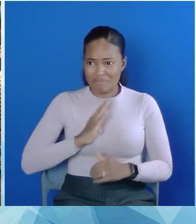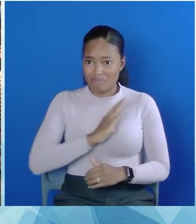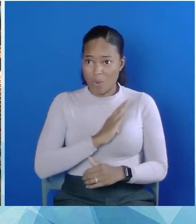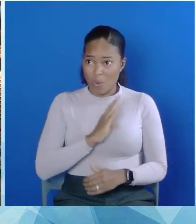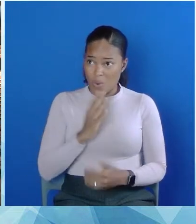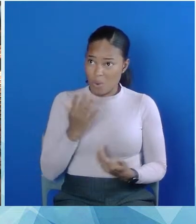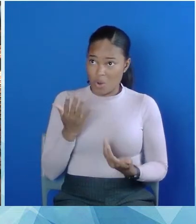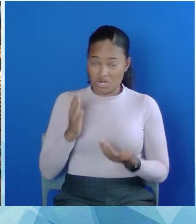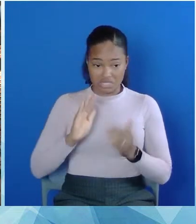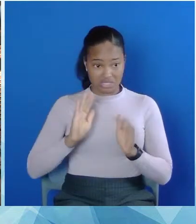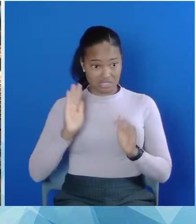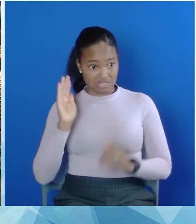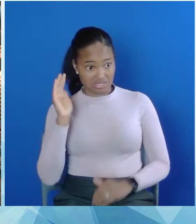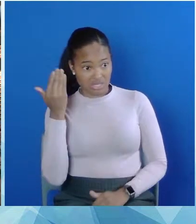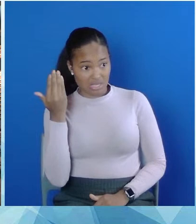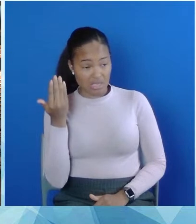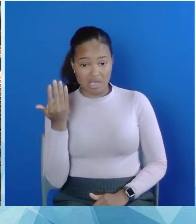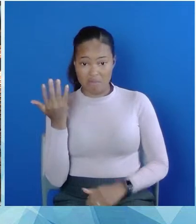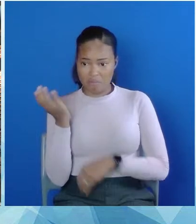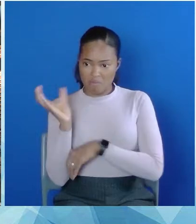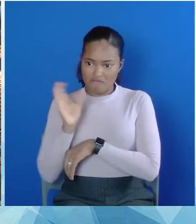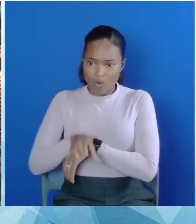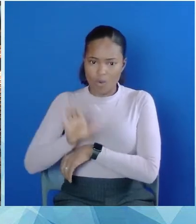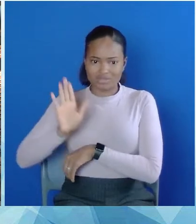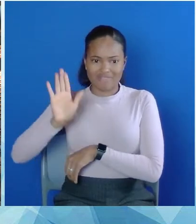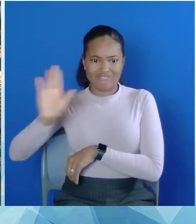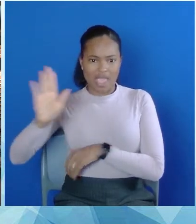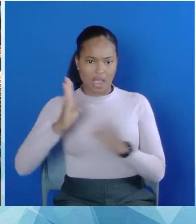frankly, to be forcing its own will